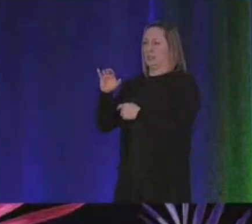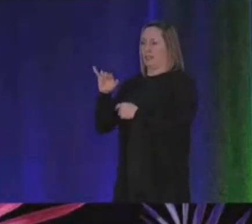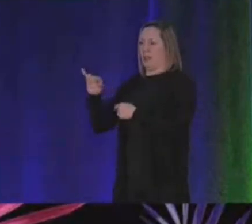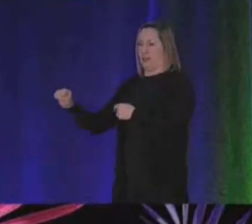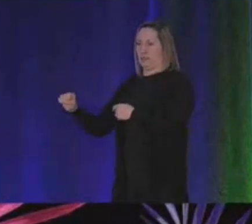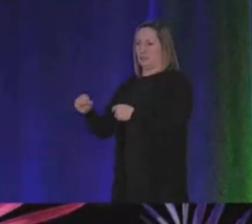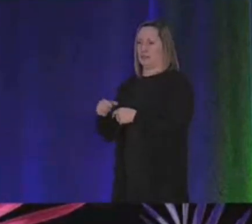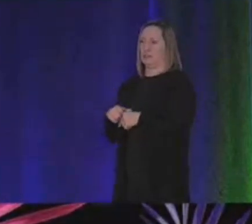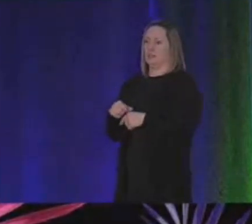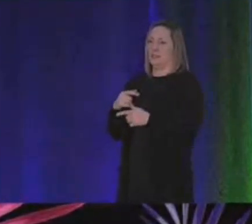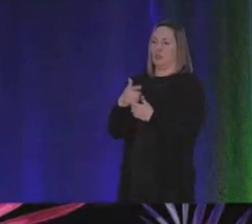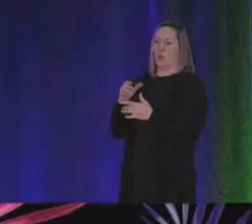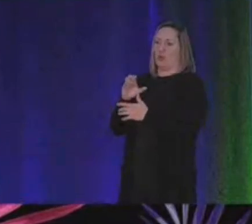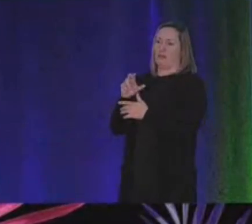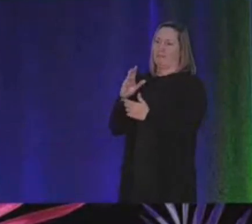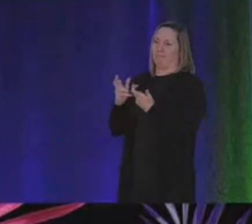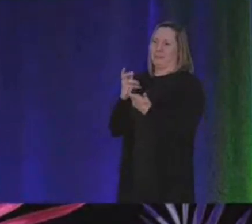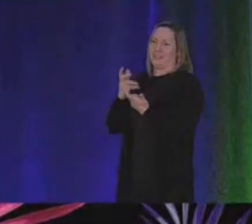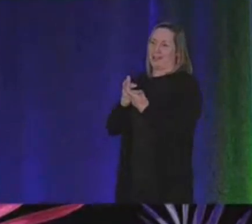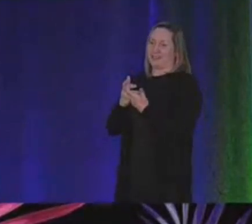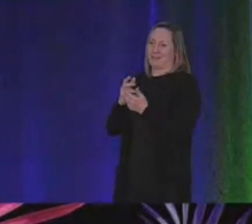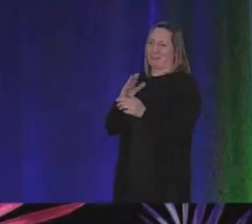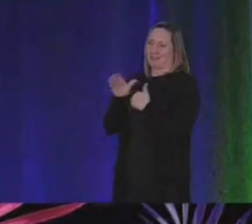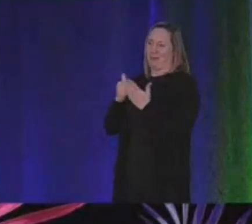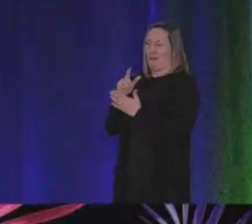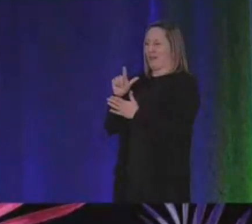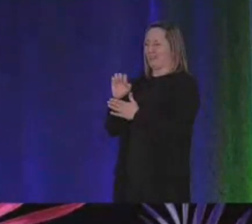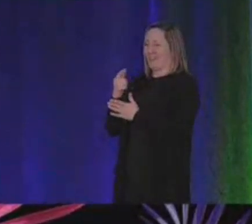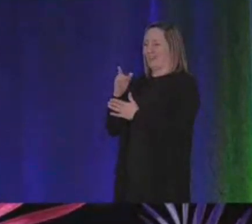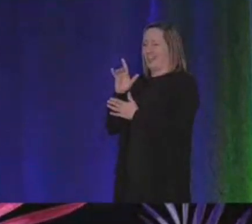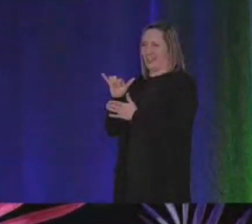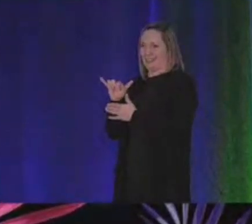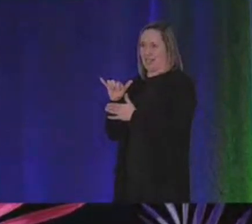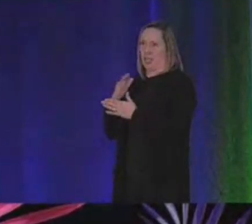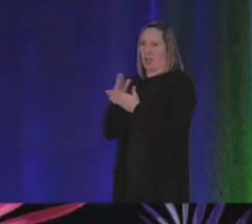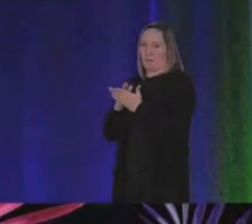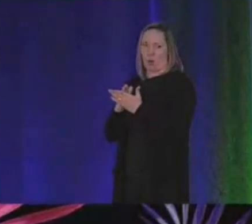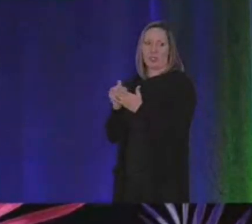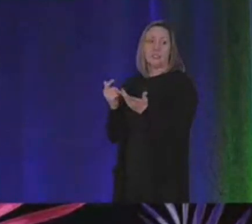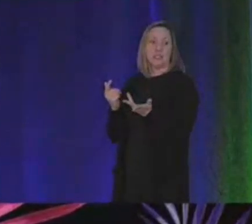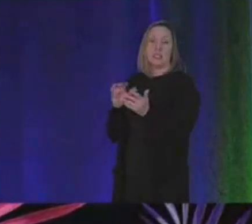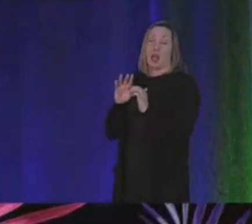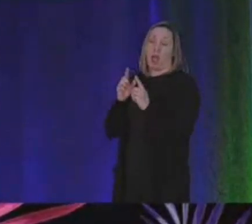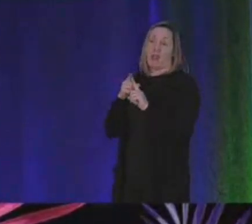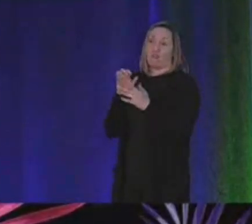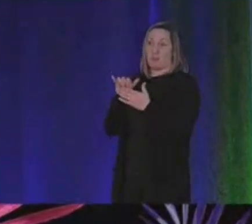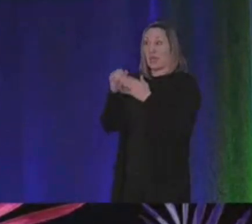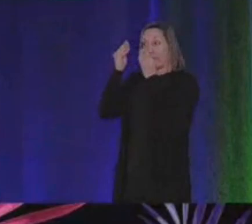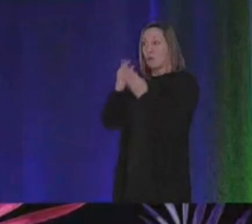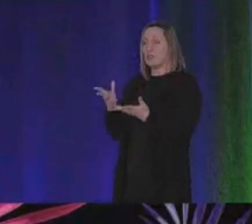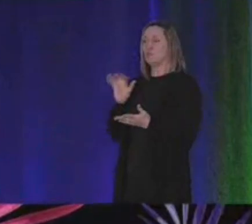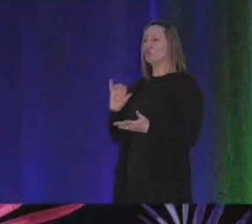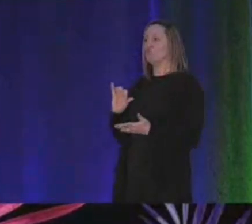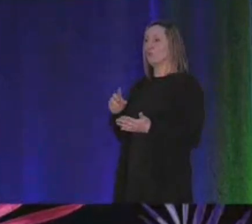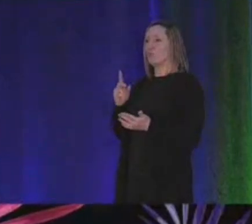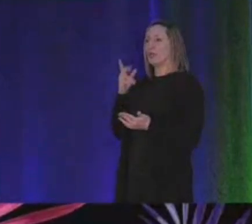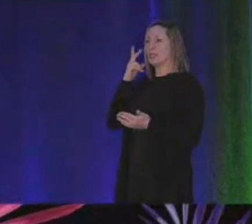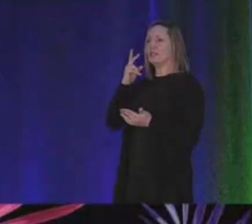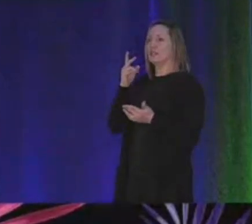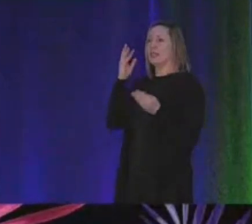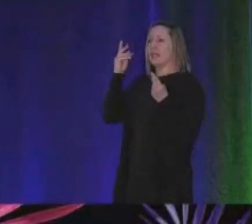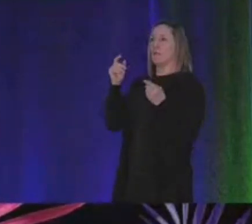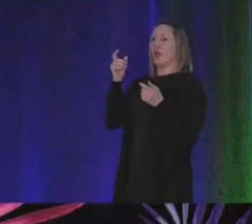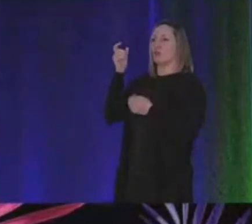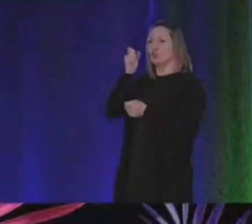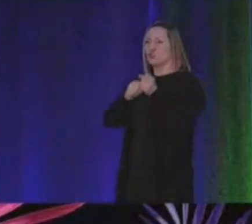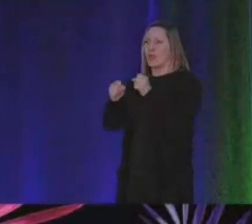Those custom means all the legacy components and a number of instances. And based on this information, we can think about strategy of like how